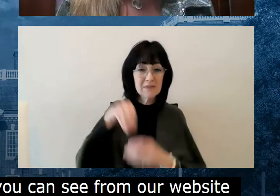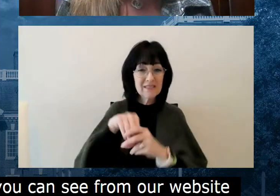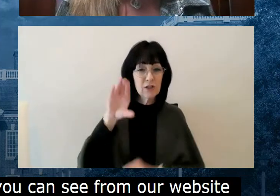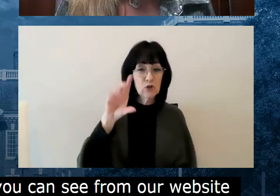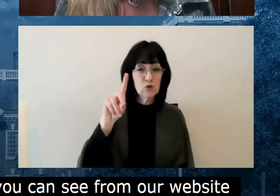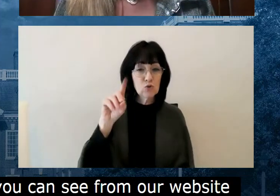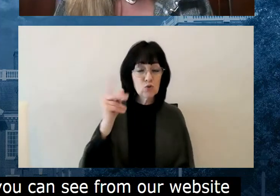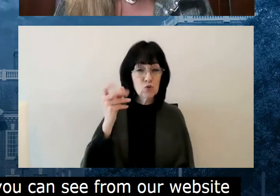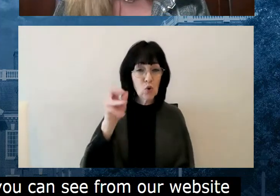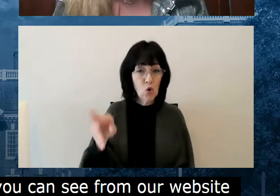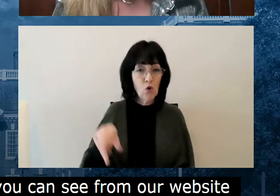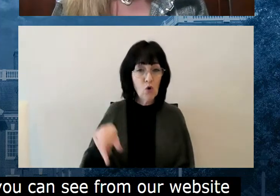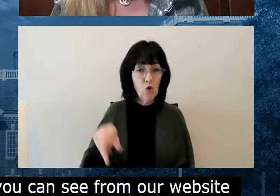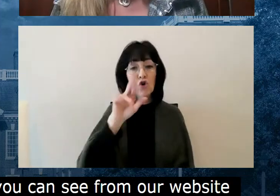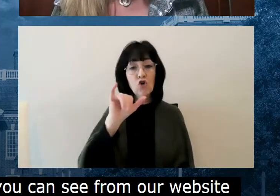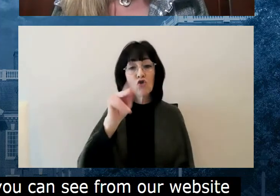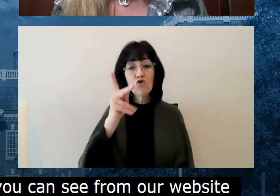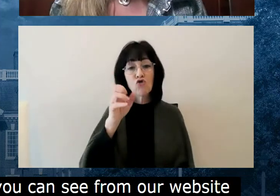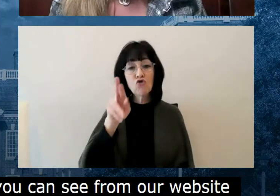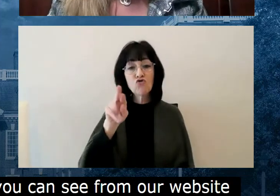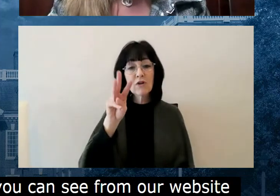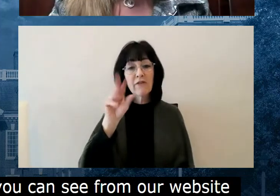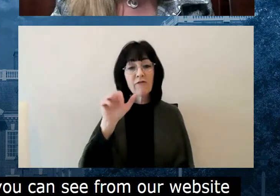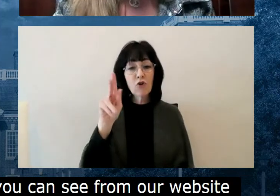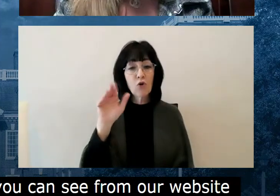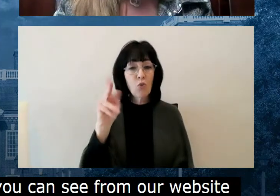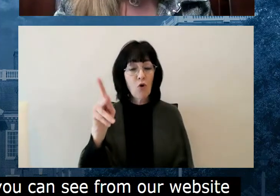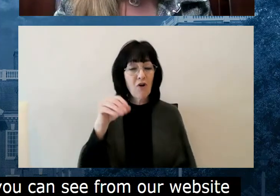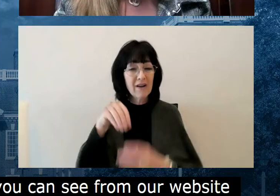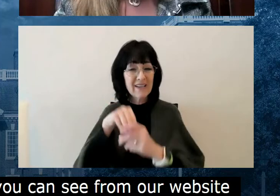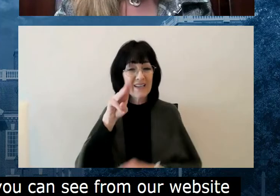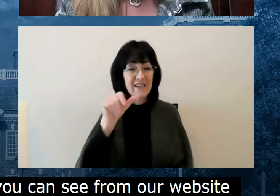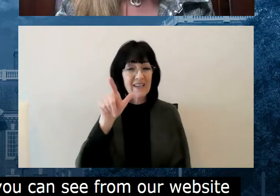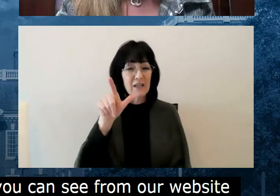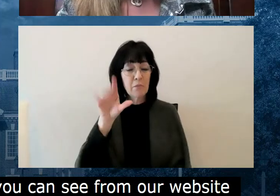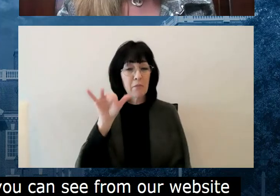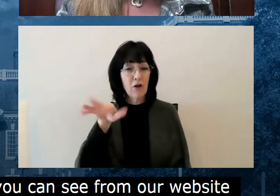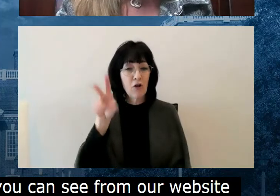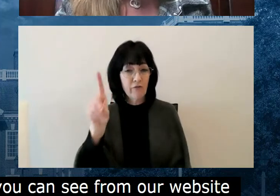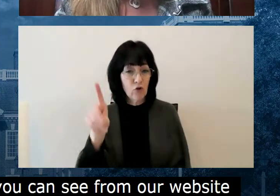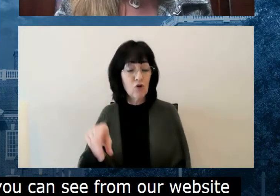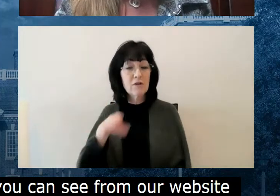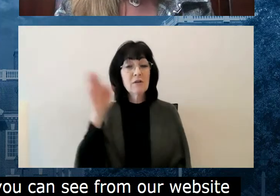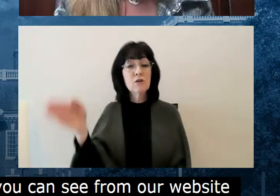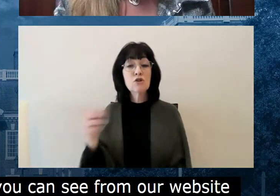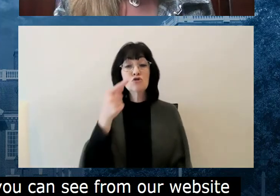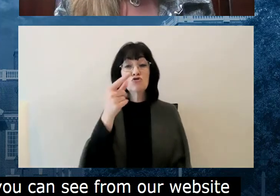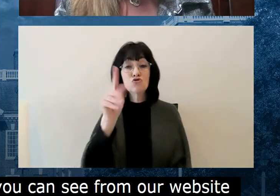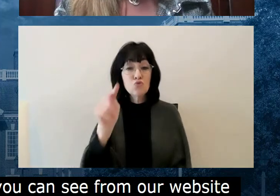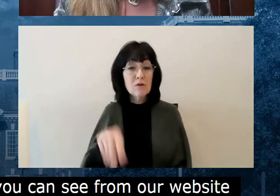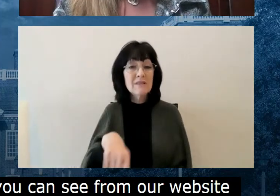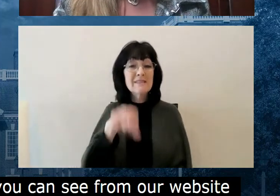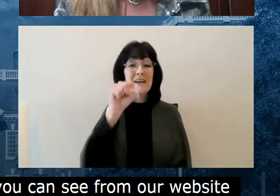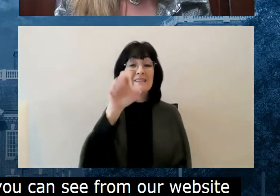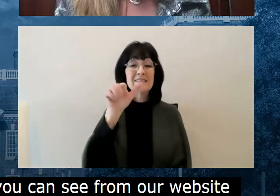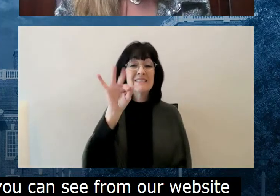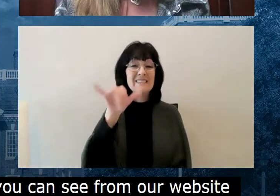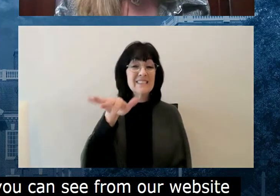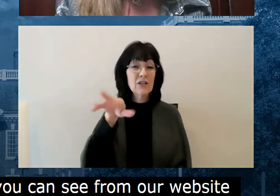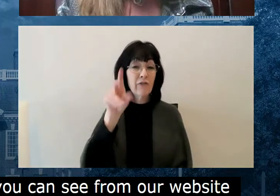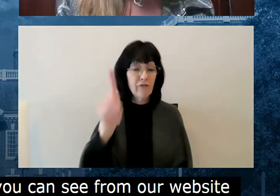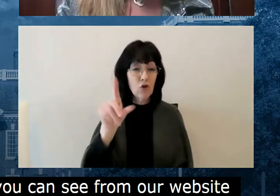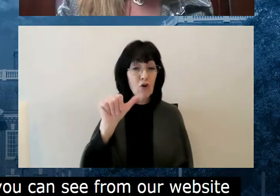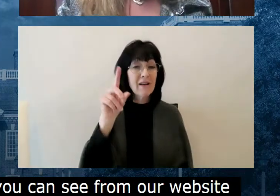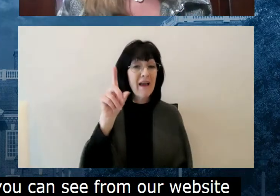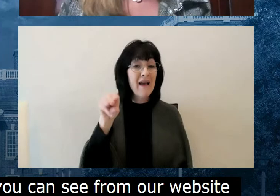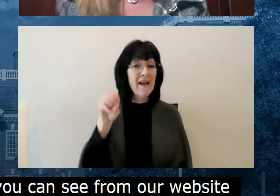in Milford, Adams State Service Center in Georgetown, and the Shipley State Service Center in Seaford. So there are appointments